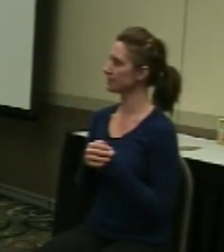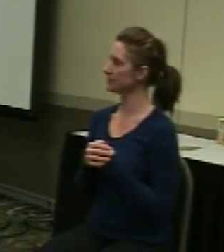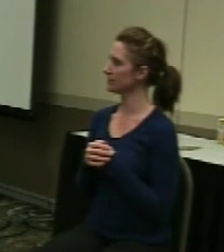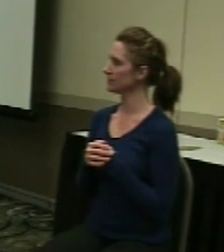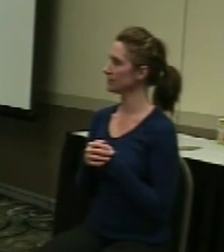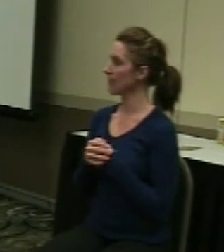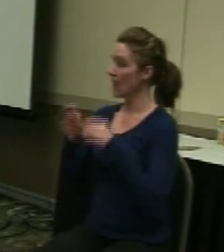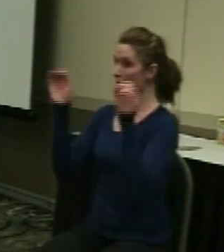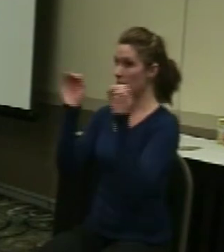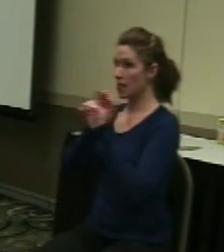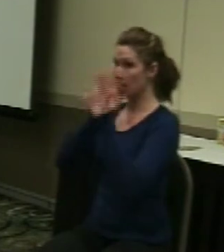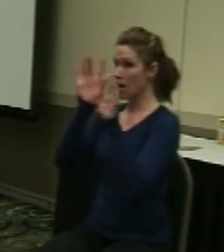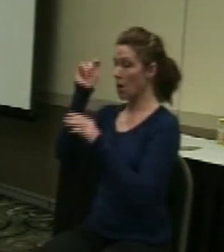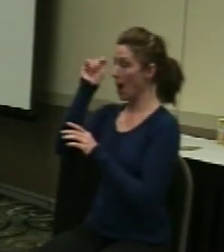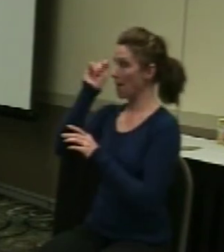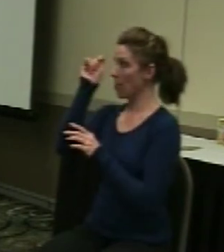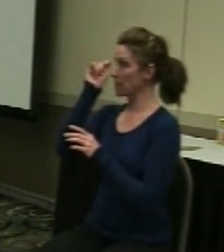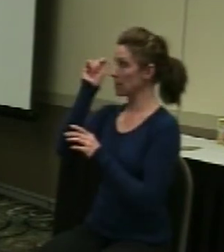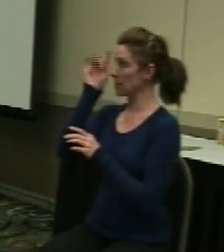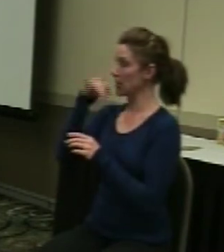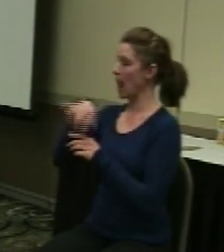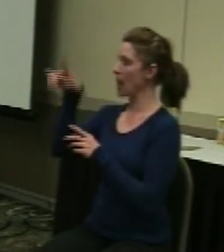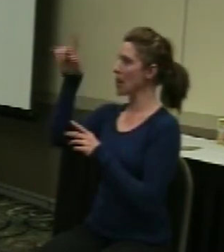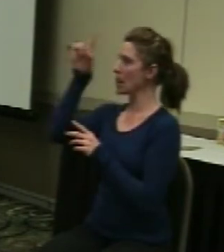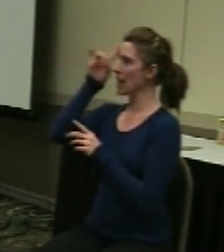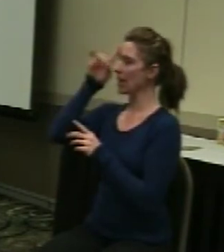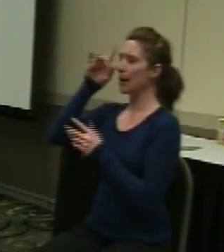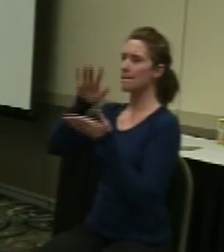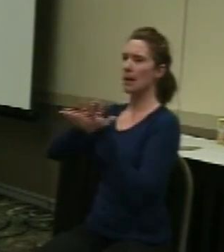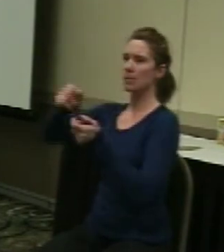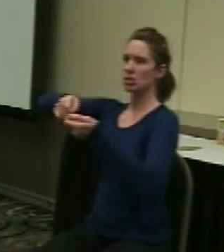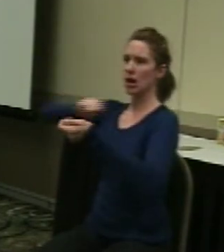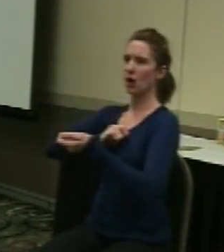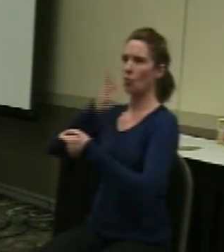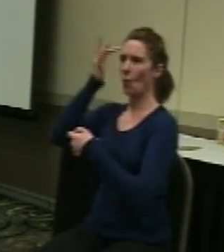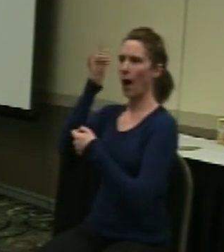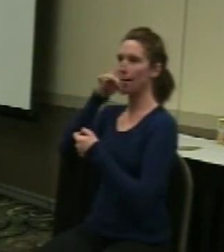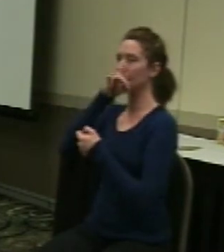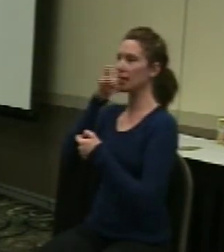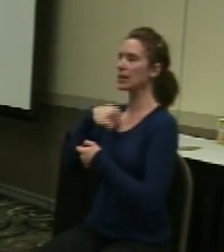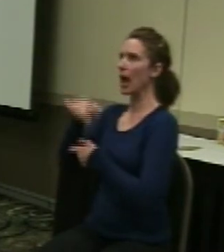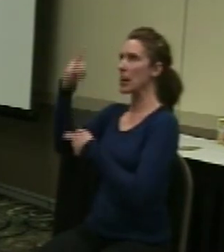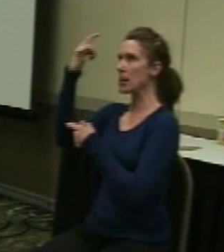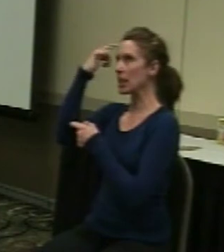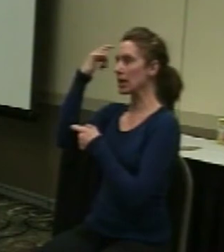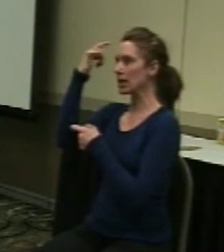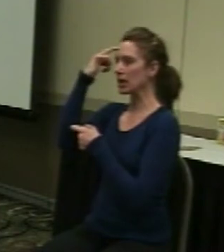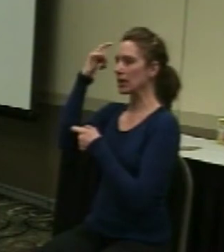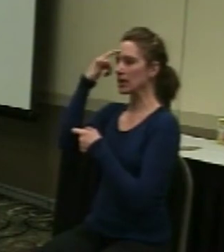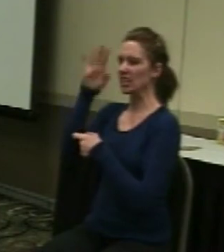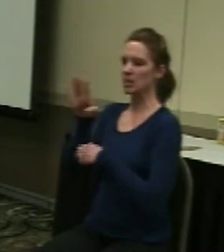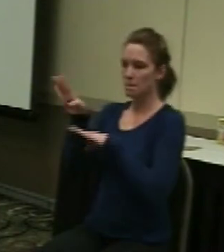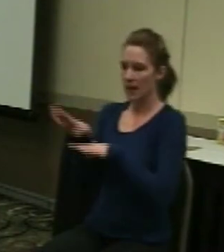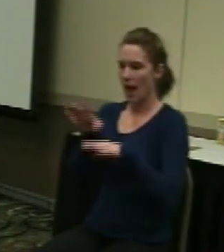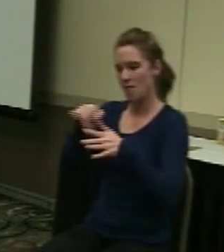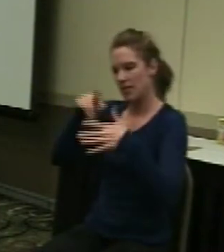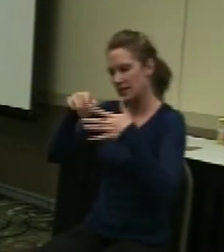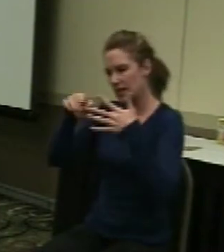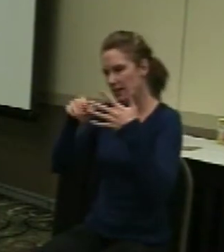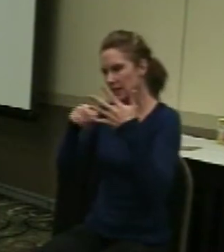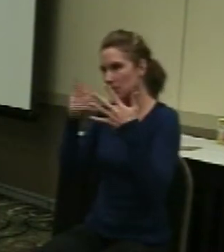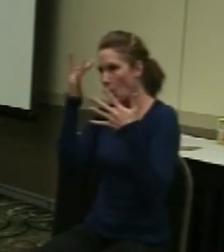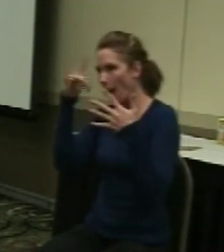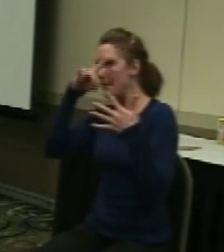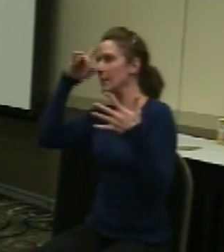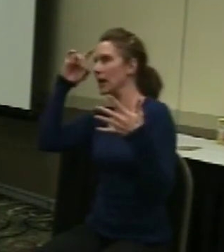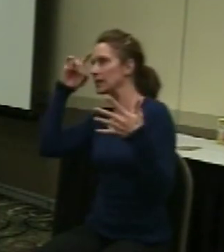Clear hypothesis. I think she tears her papers because. I think he does this and this and this